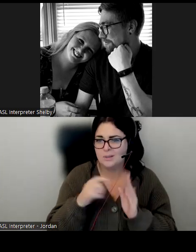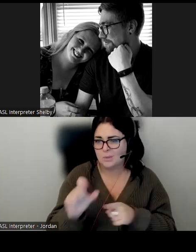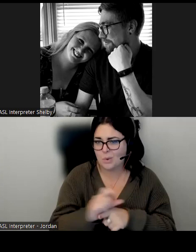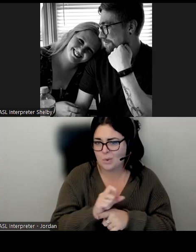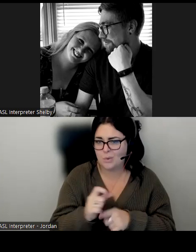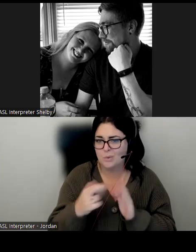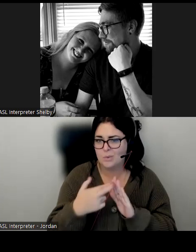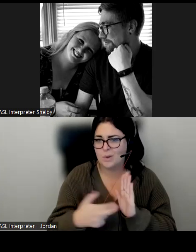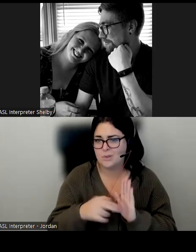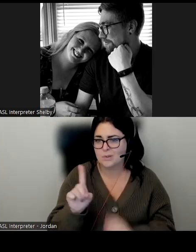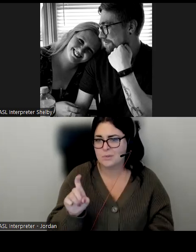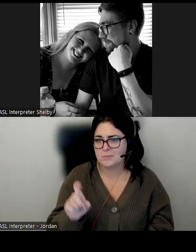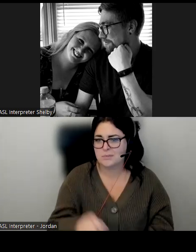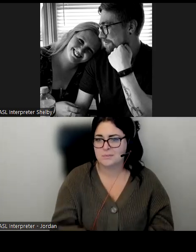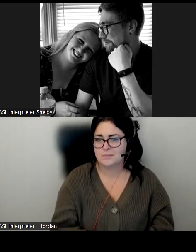and check?